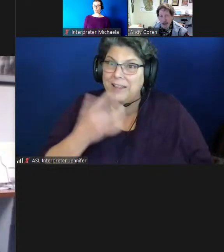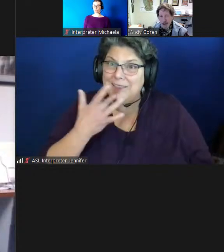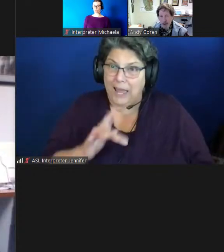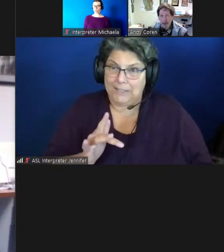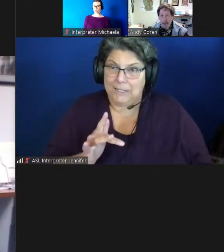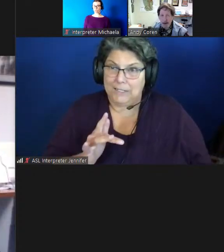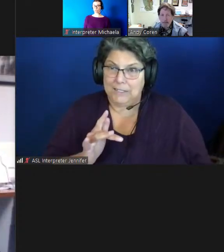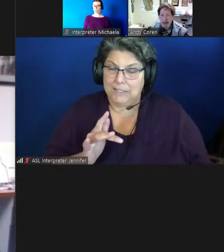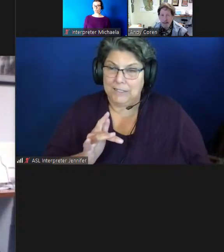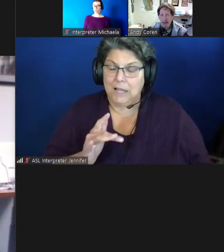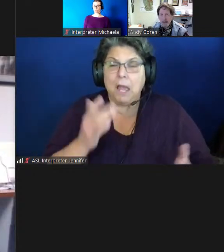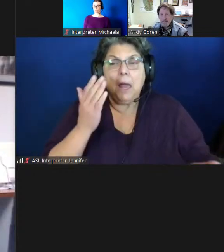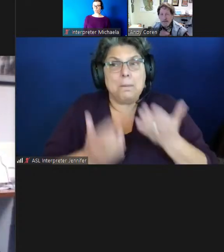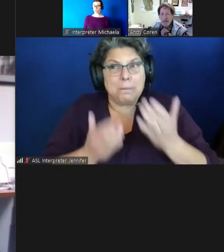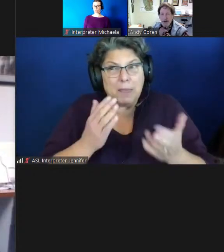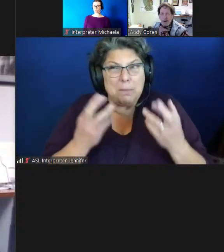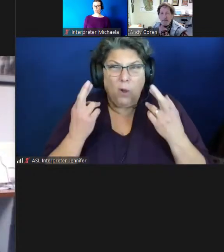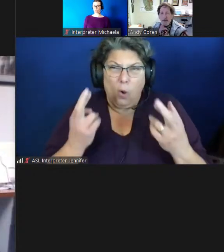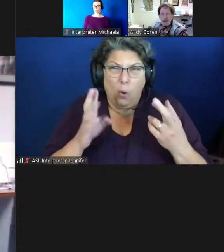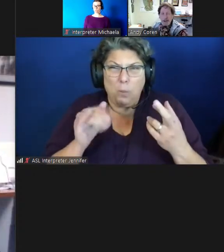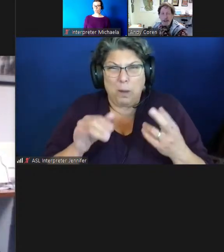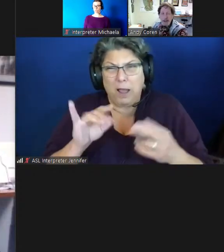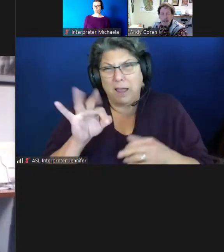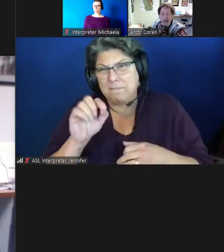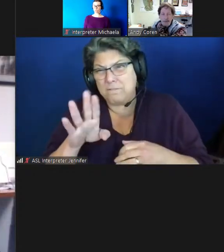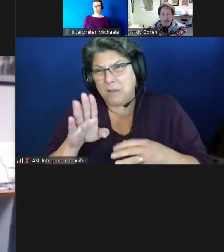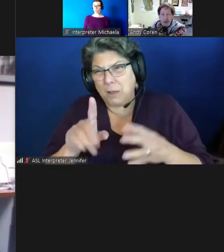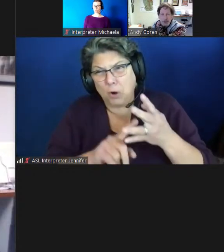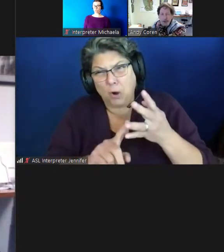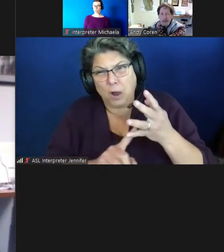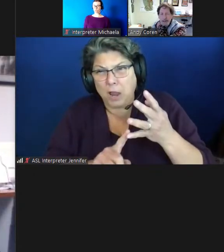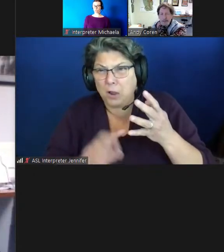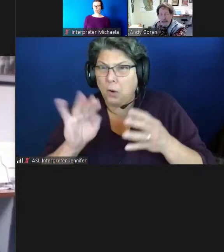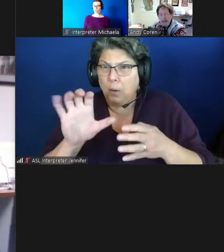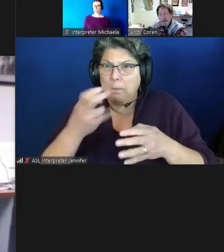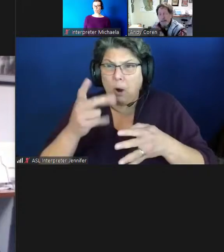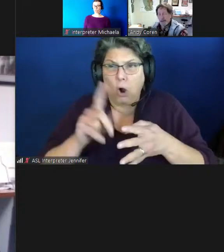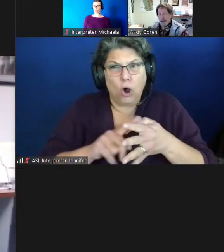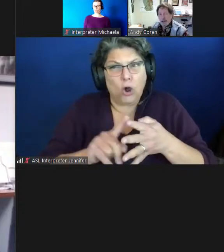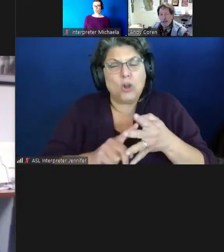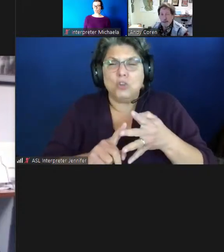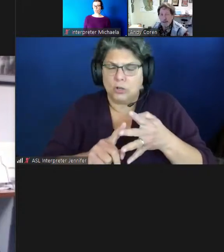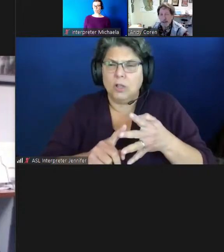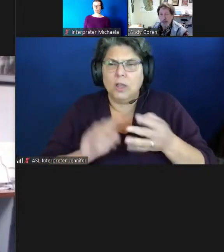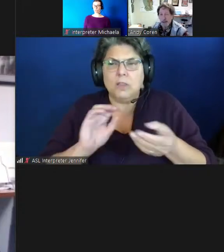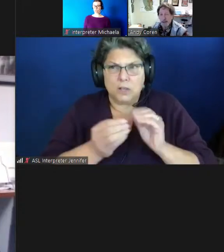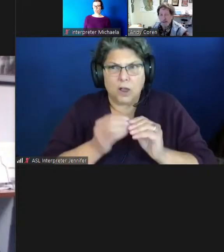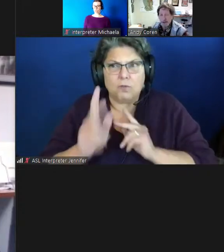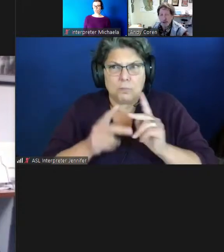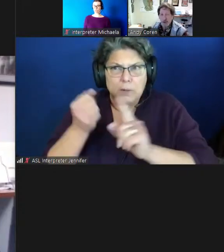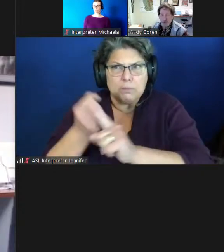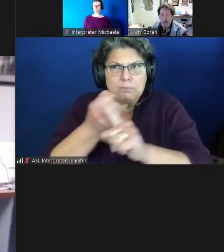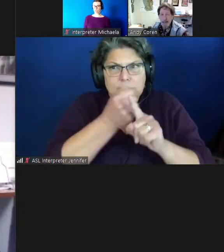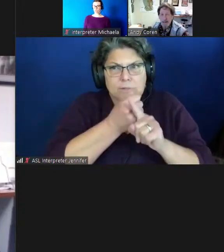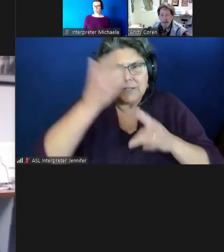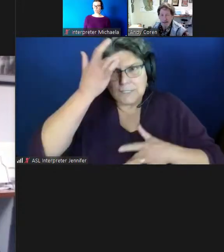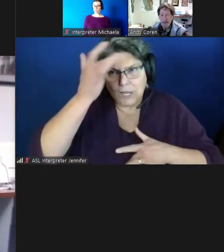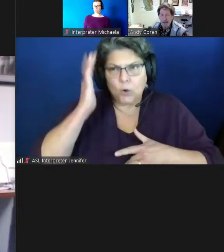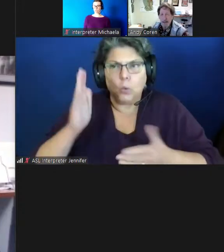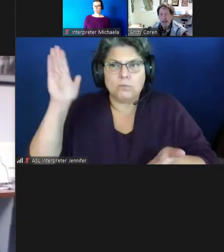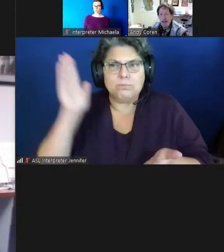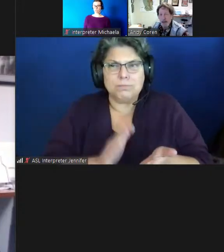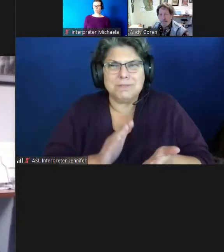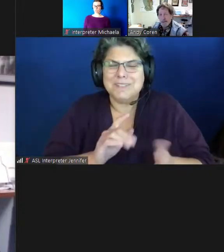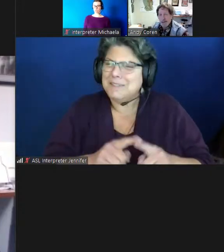be slowing down by the end of February or March. And they're using some data that just is not as mature as we'd like to